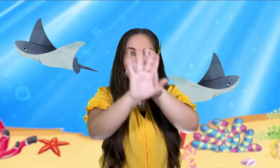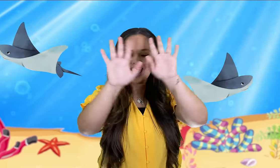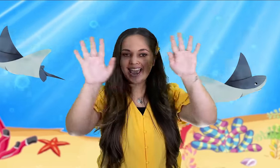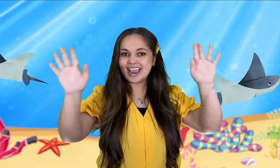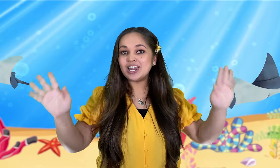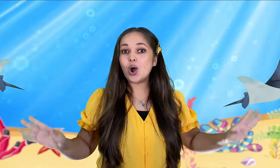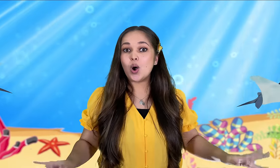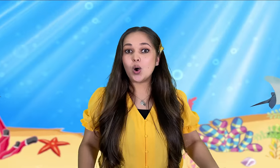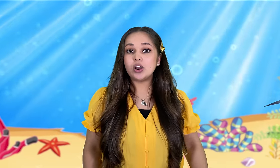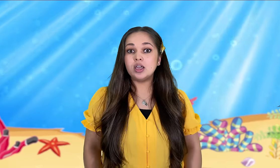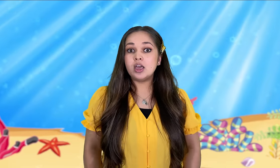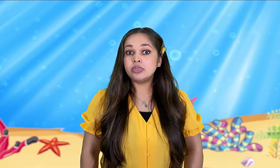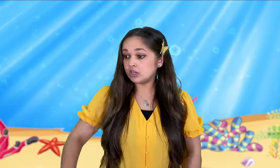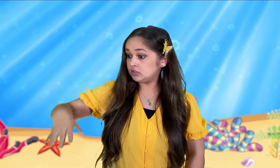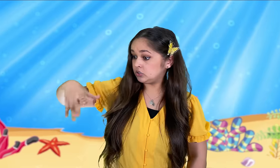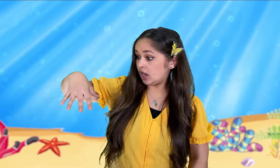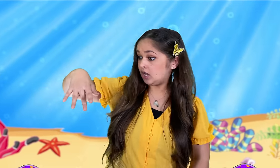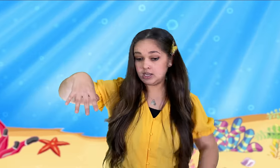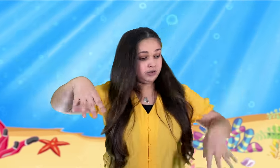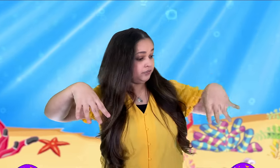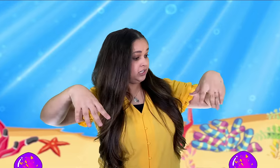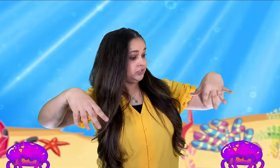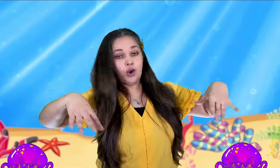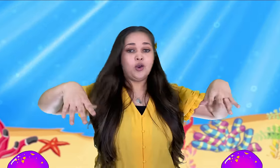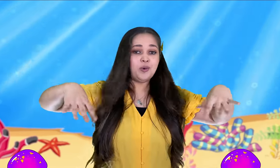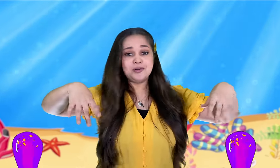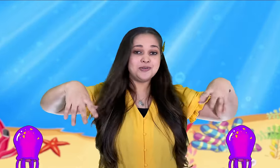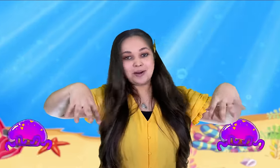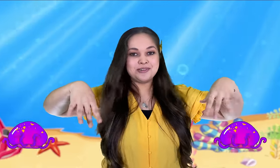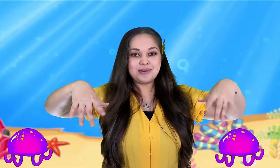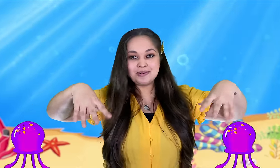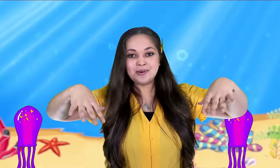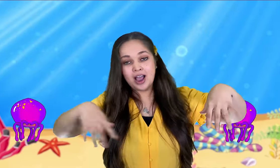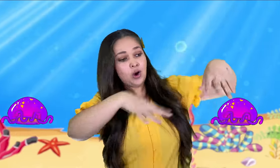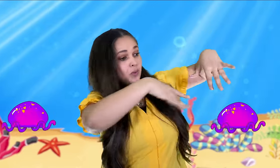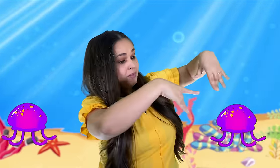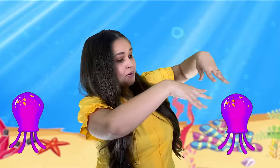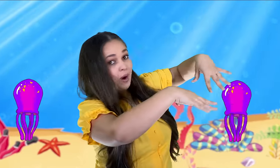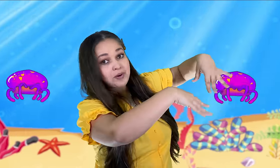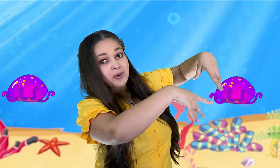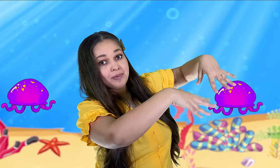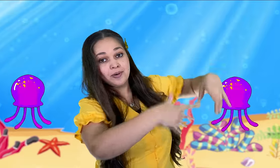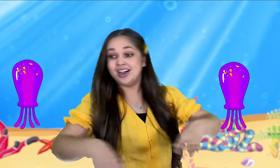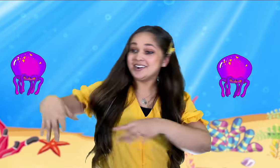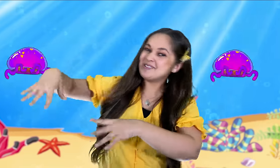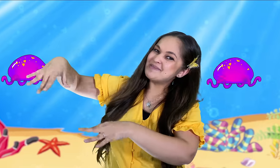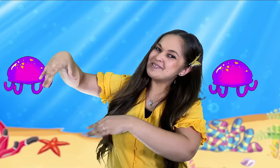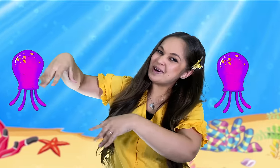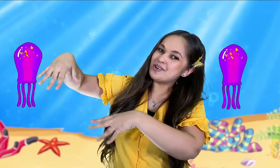all day long. The jellyfish go wibble wobble wibble, wibble wobble